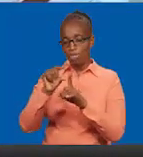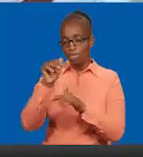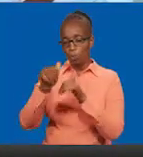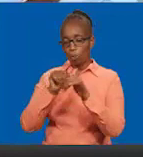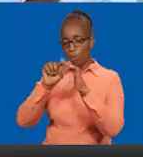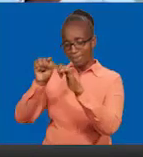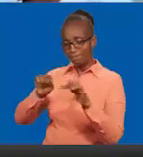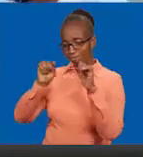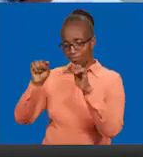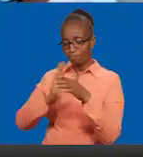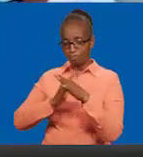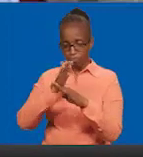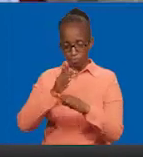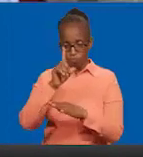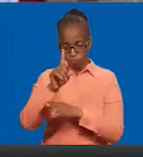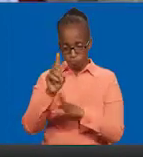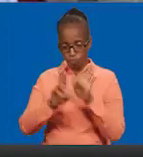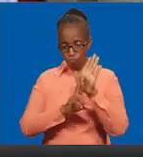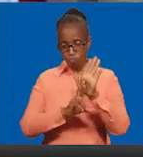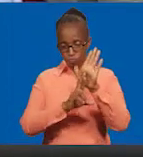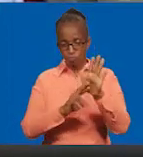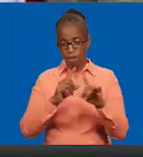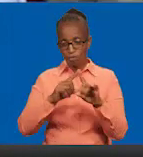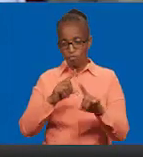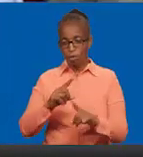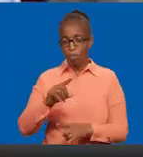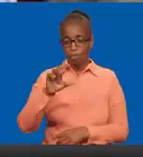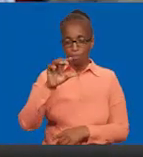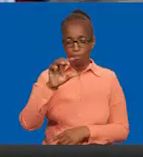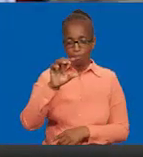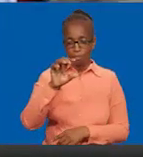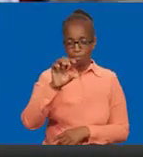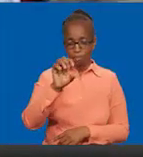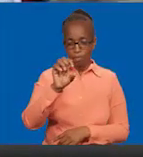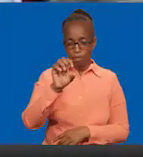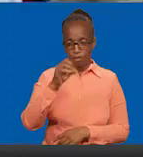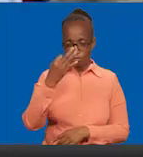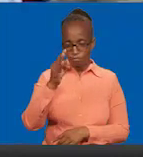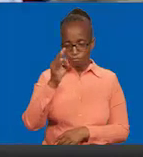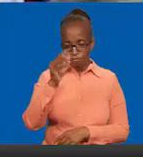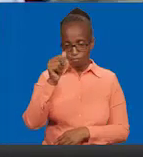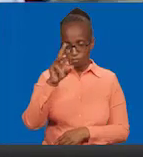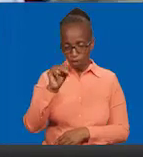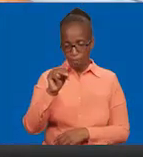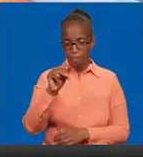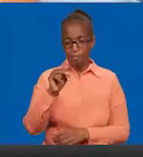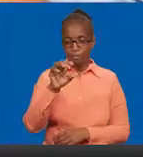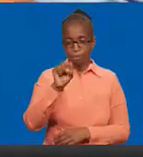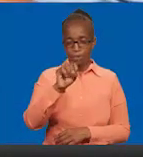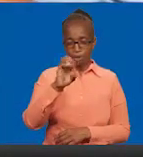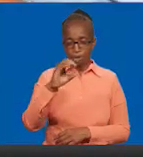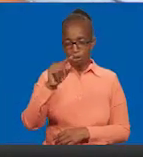huu unajia wakati ambao msimamizi wa kampuni ya kutengeneza dawa ya Square Pharmaceutical Kenya